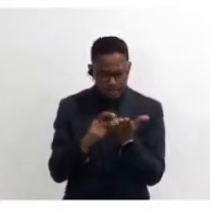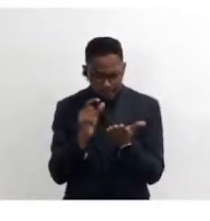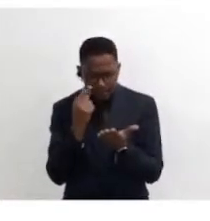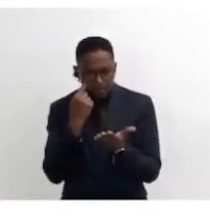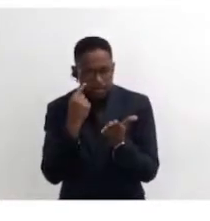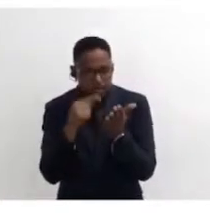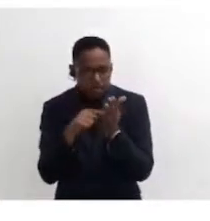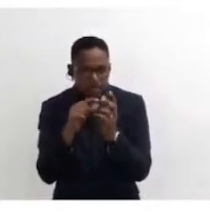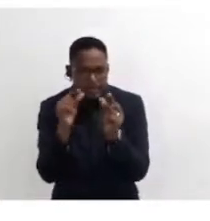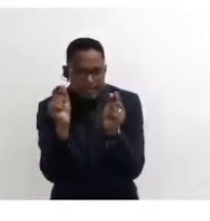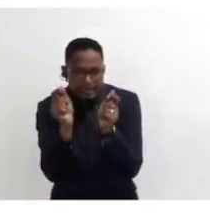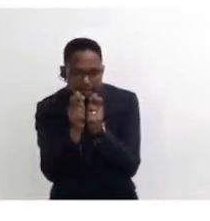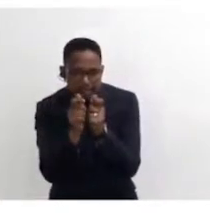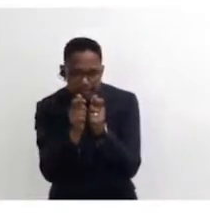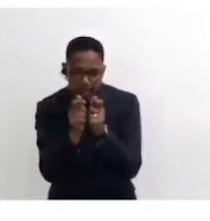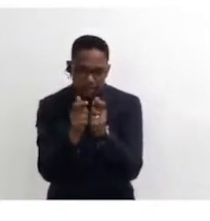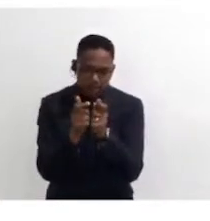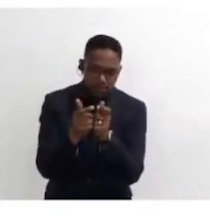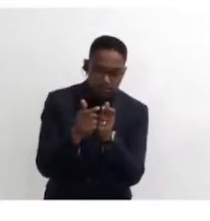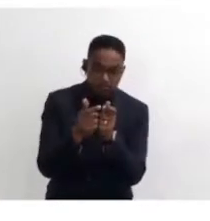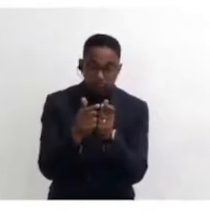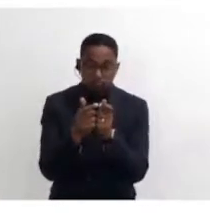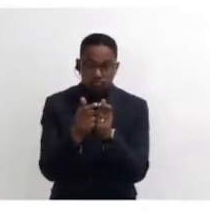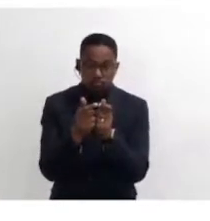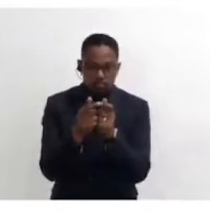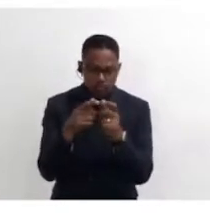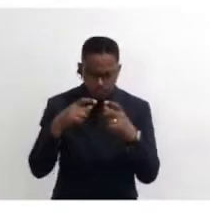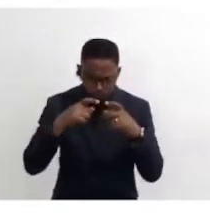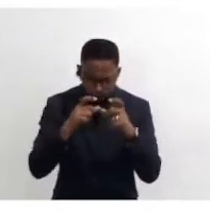with. And at the package, that happens again.